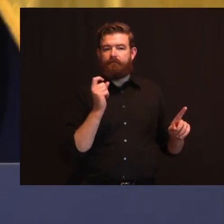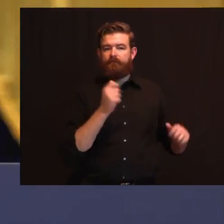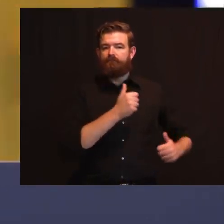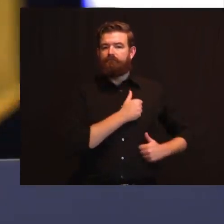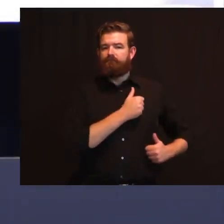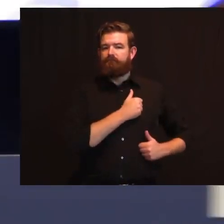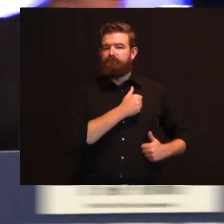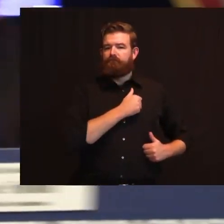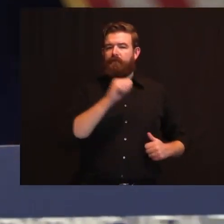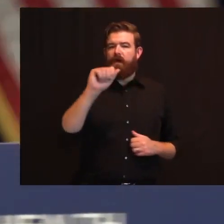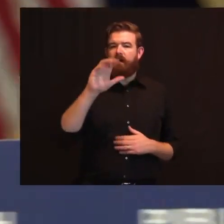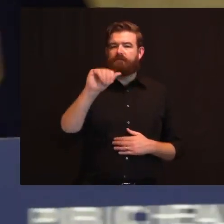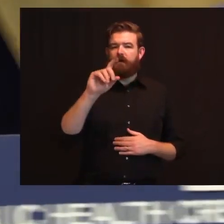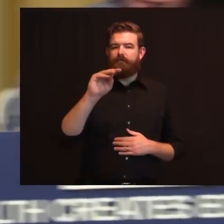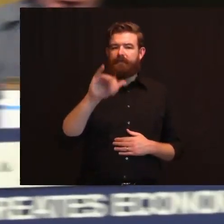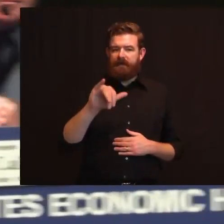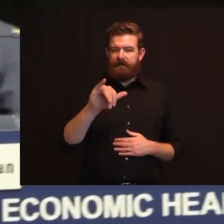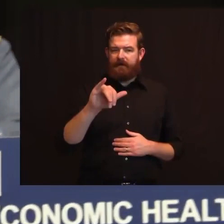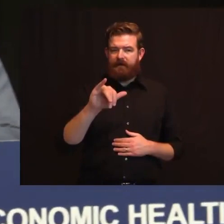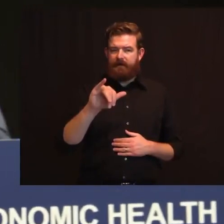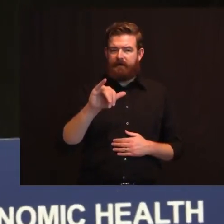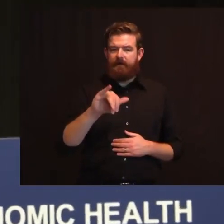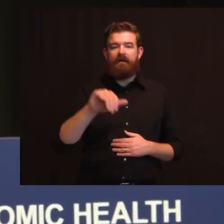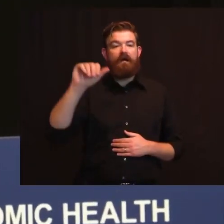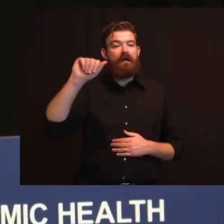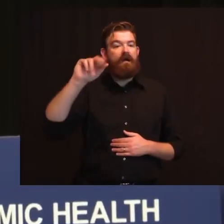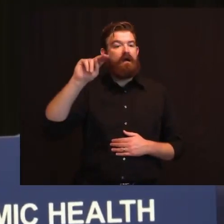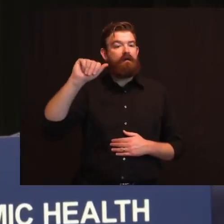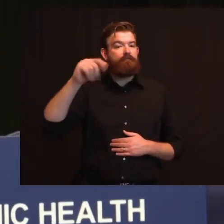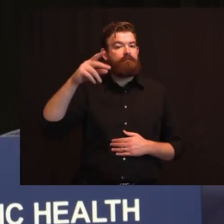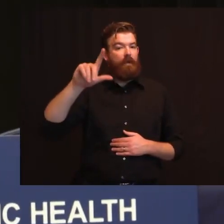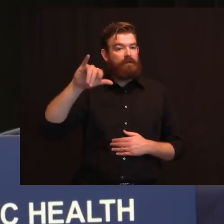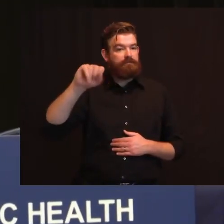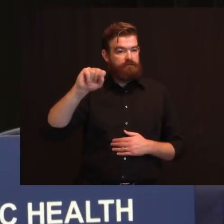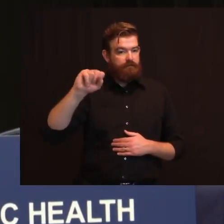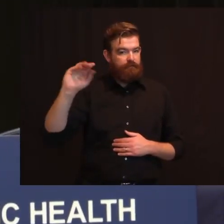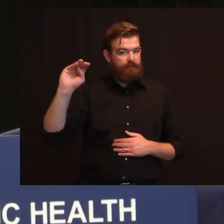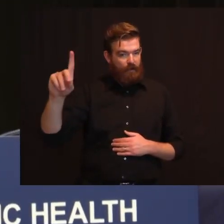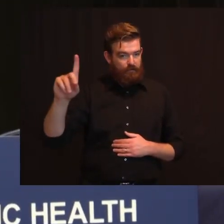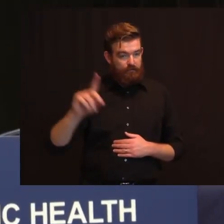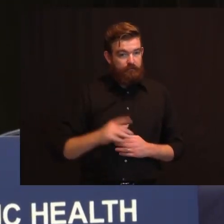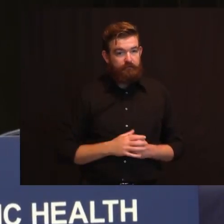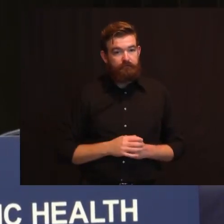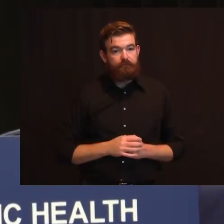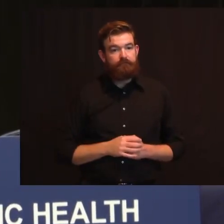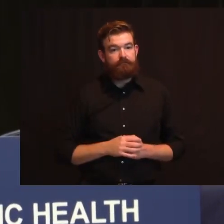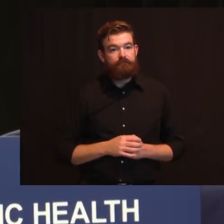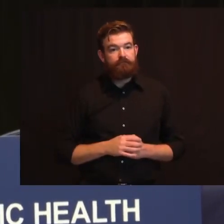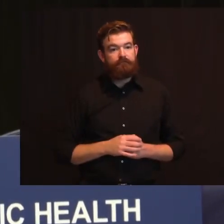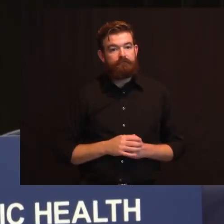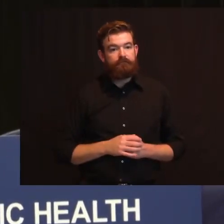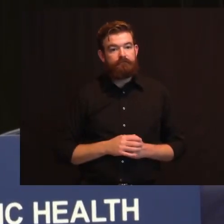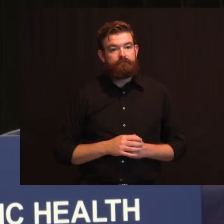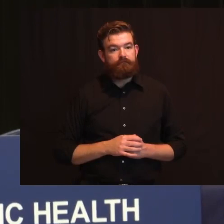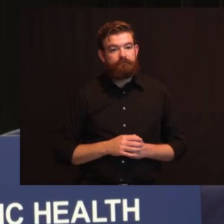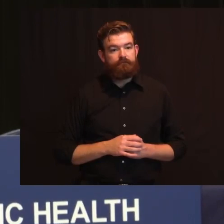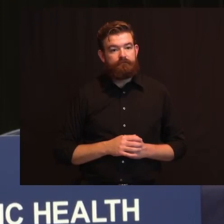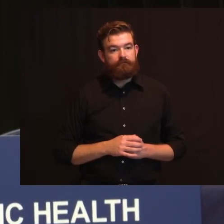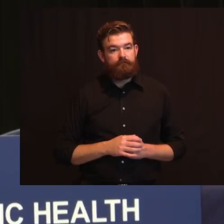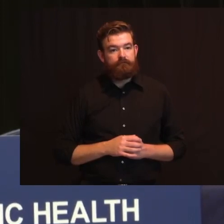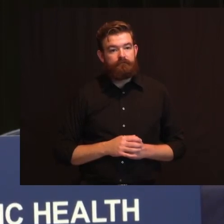from Oregon and Wyoming. So without making sure that we have enough resources to support them, we are drilling down into